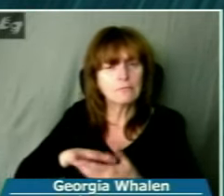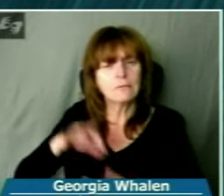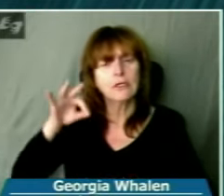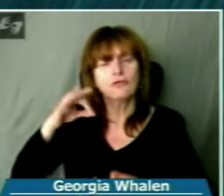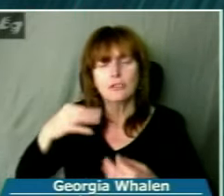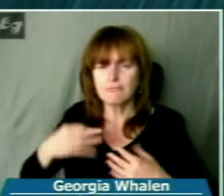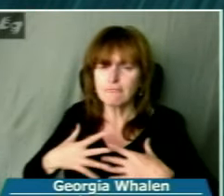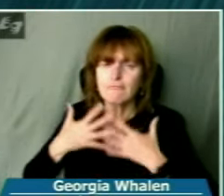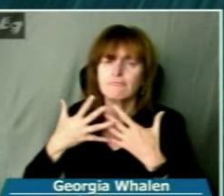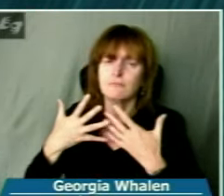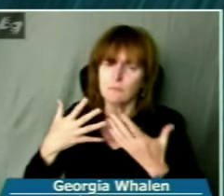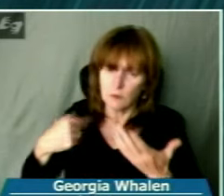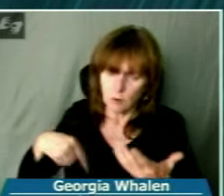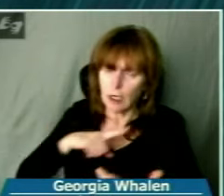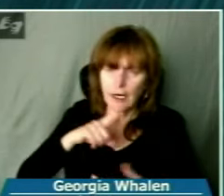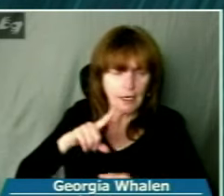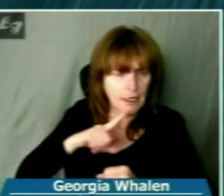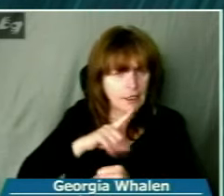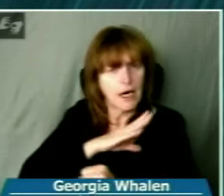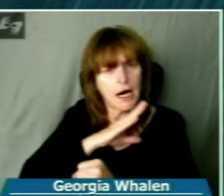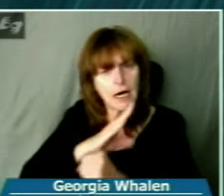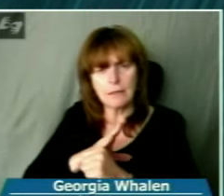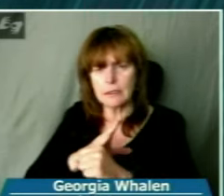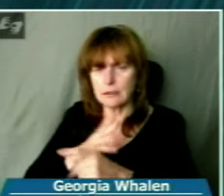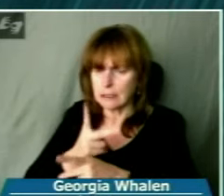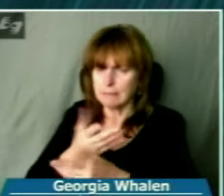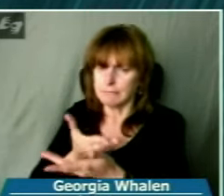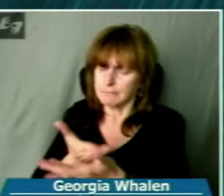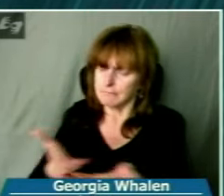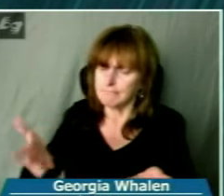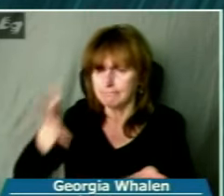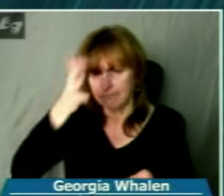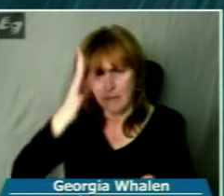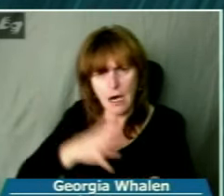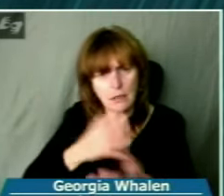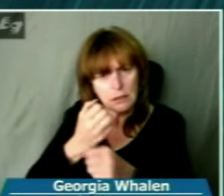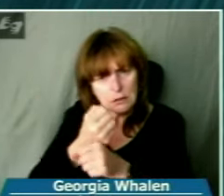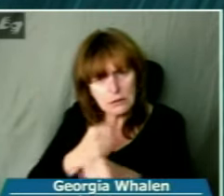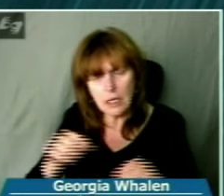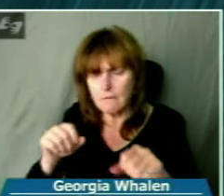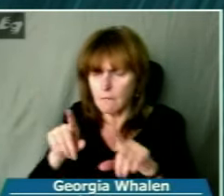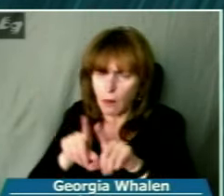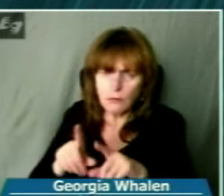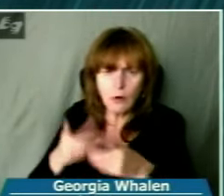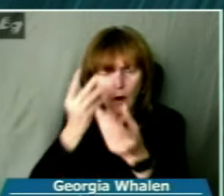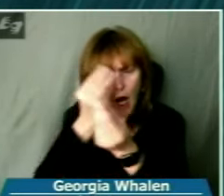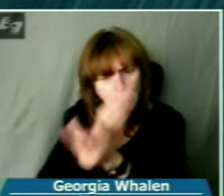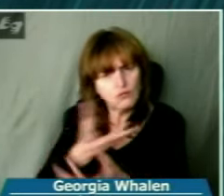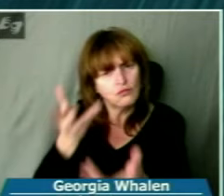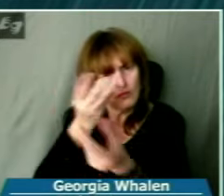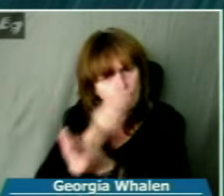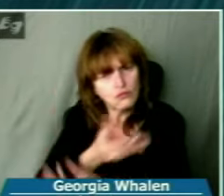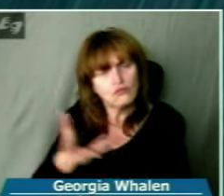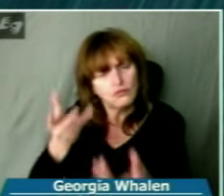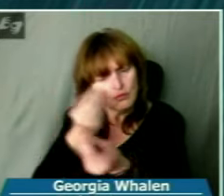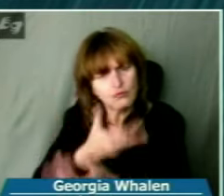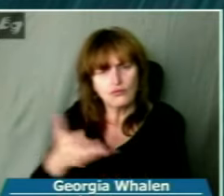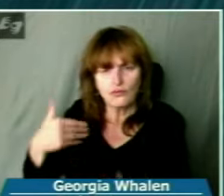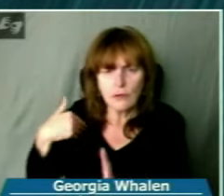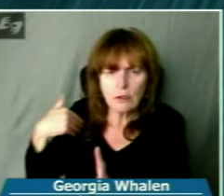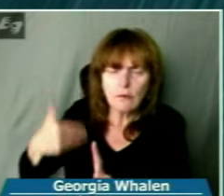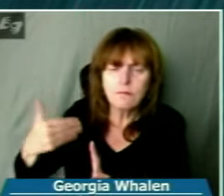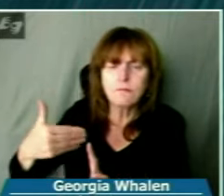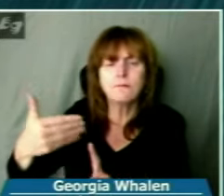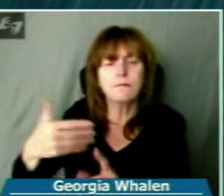have committed to them to, one, keep them safe, to keep them informed about the virus. And we do that as an agency by sending